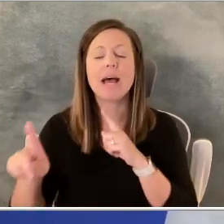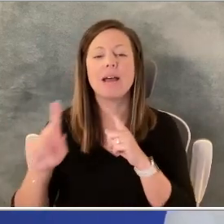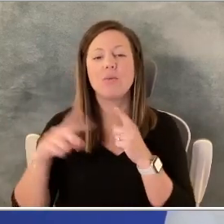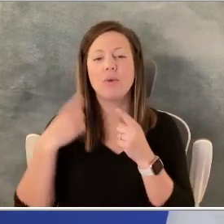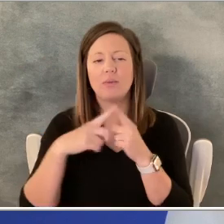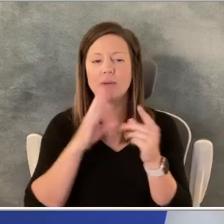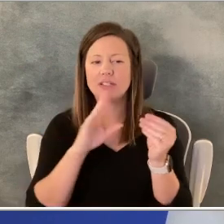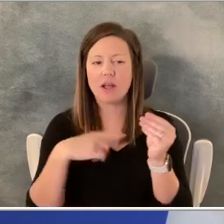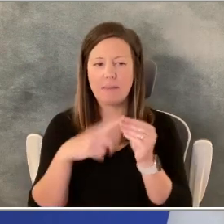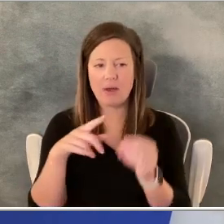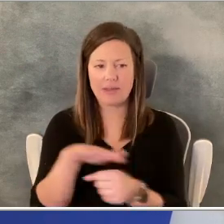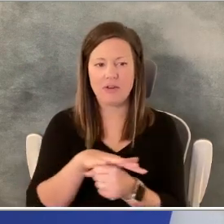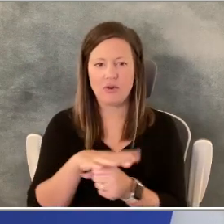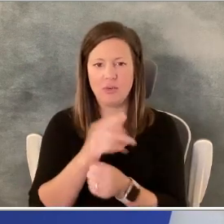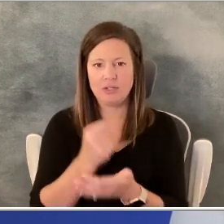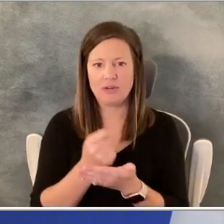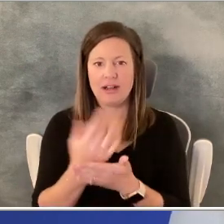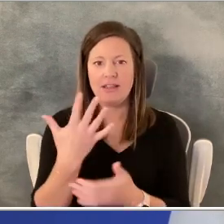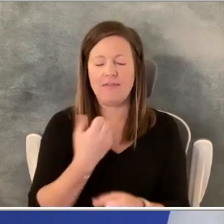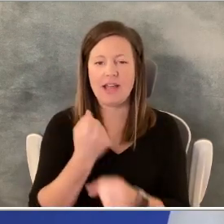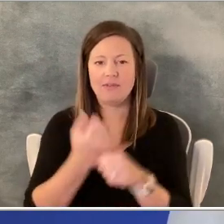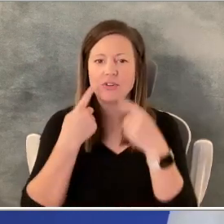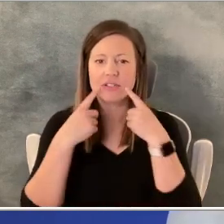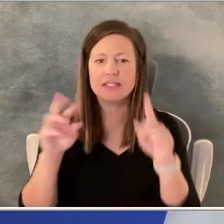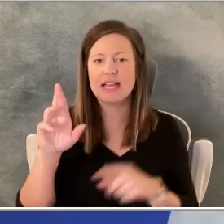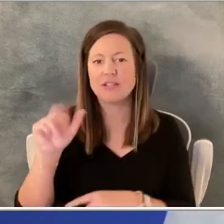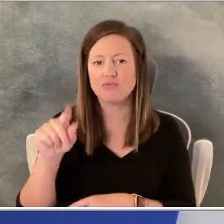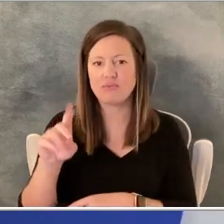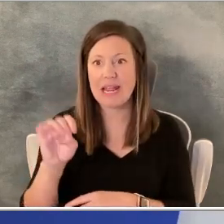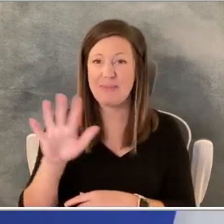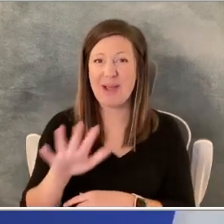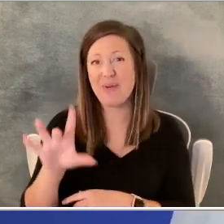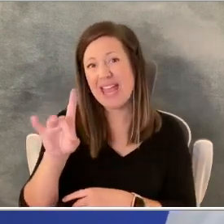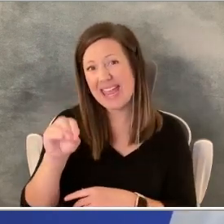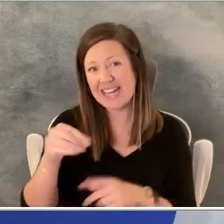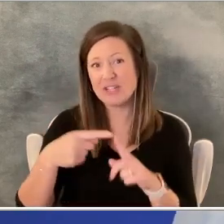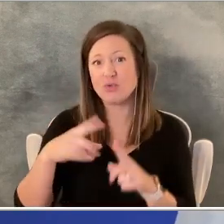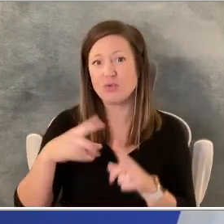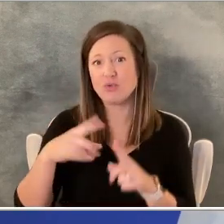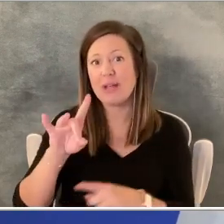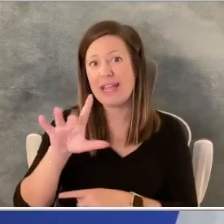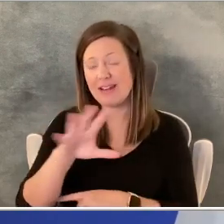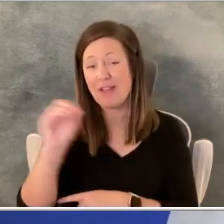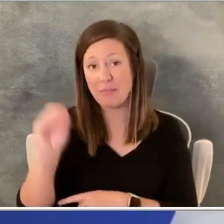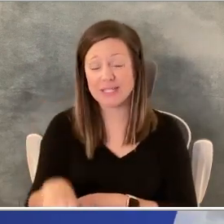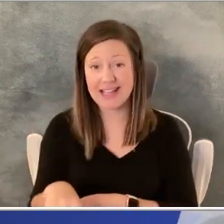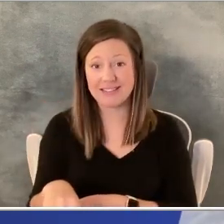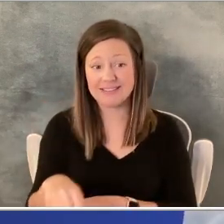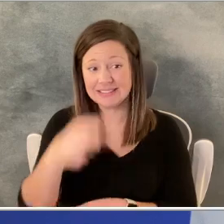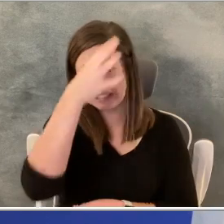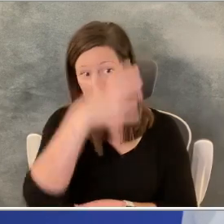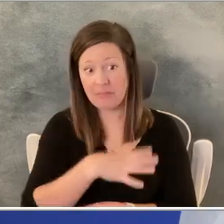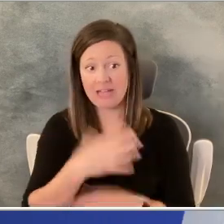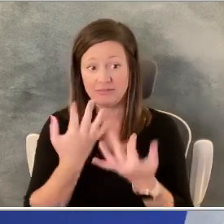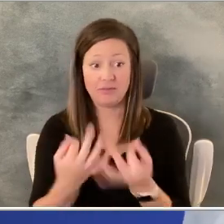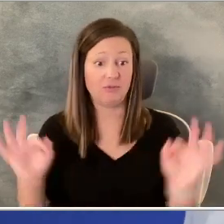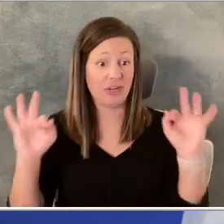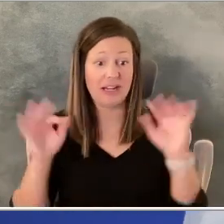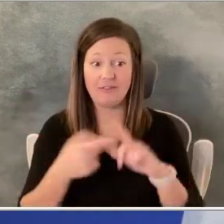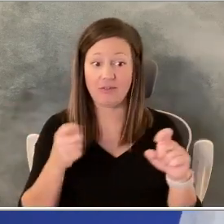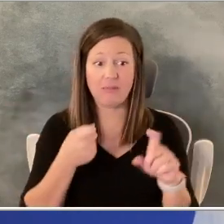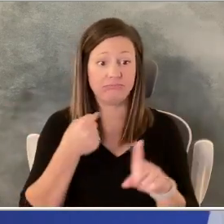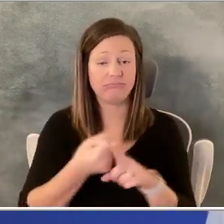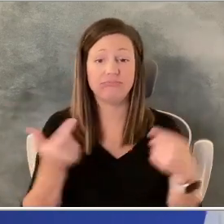treated, the 5-year success rate is about 80 to 85%. So 80 to 85% of men are free of any recurrence in the treatment